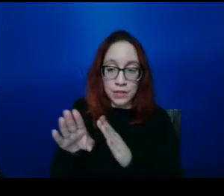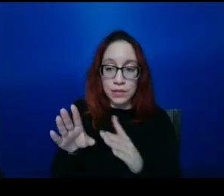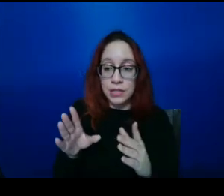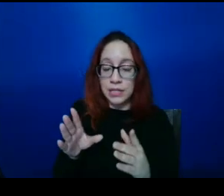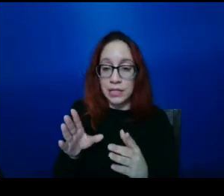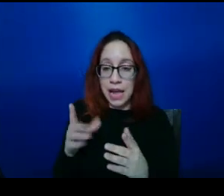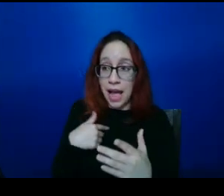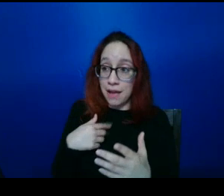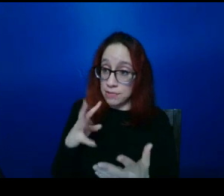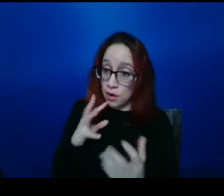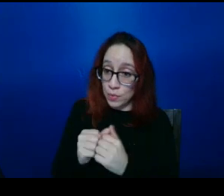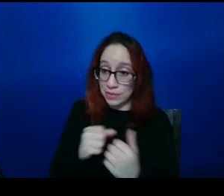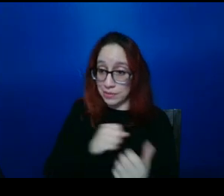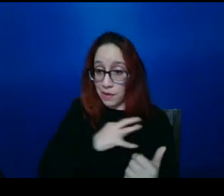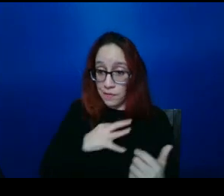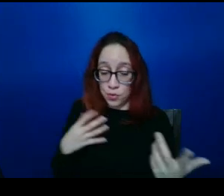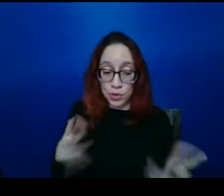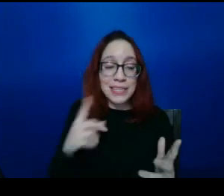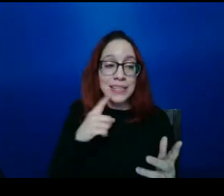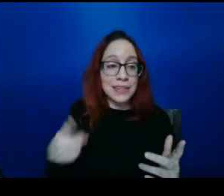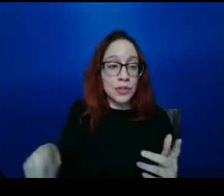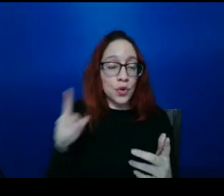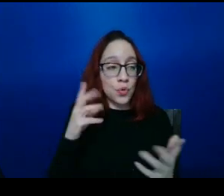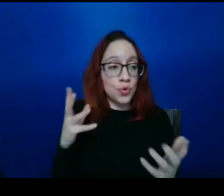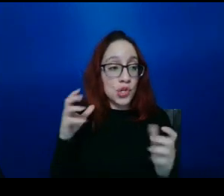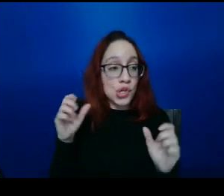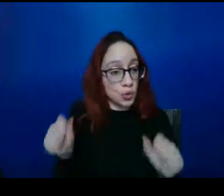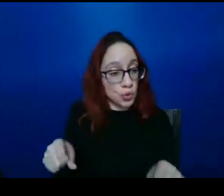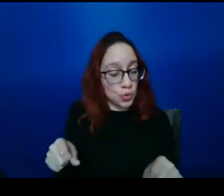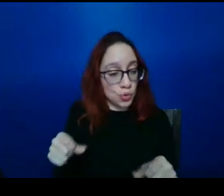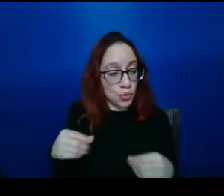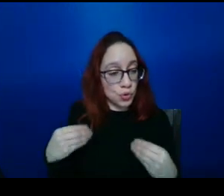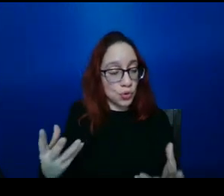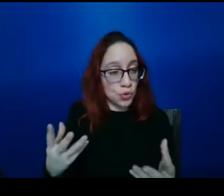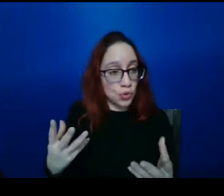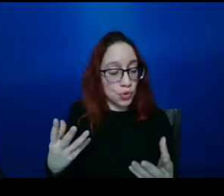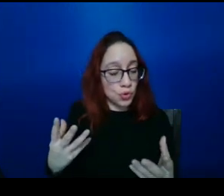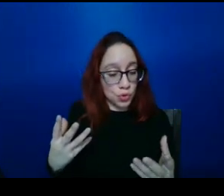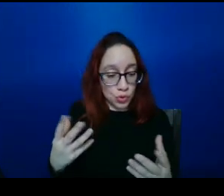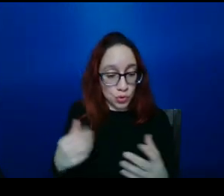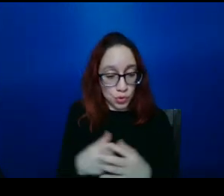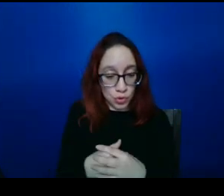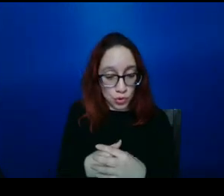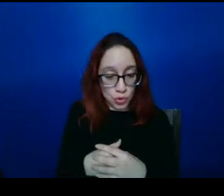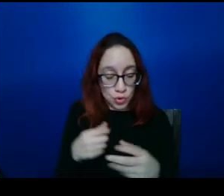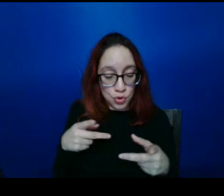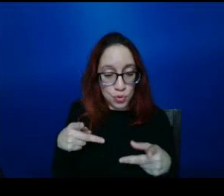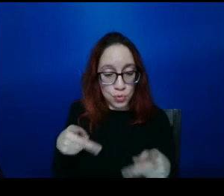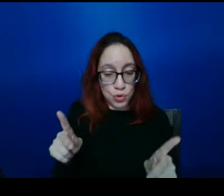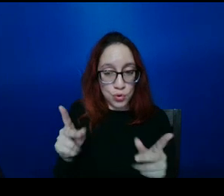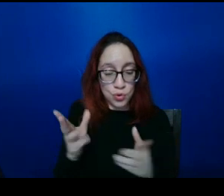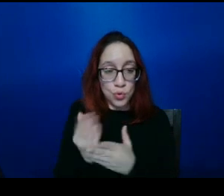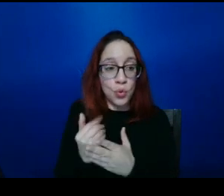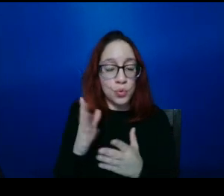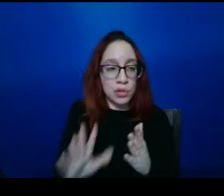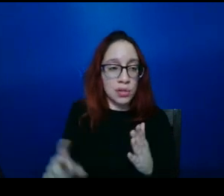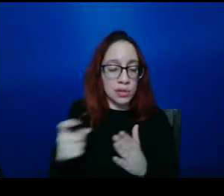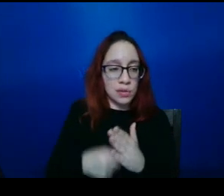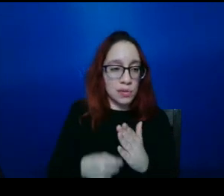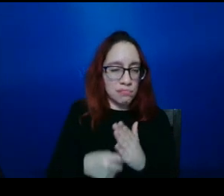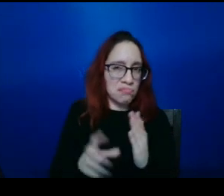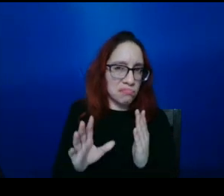with staff in the development department, they say that they also could give two expedited permit reviews that cost around, it's a